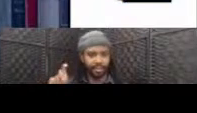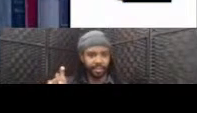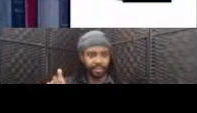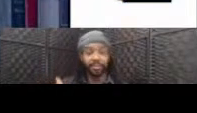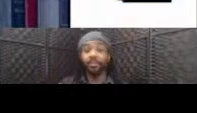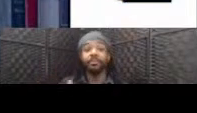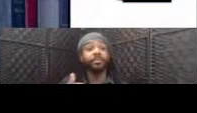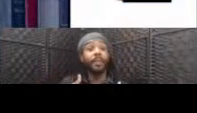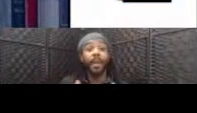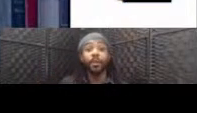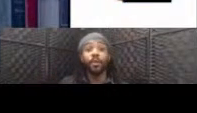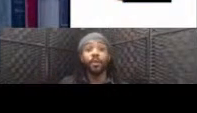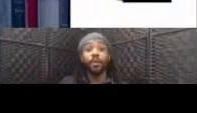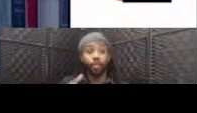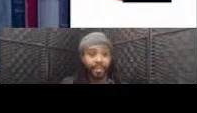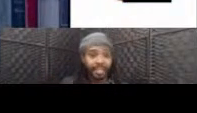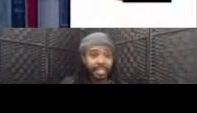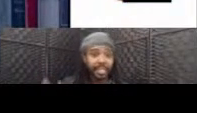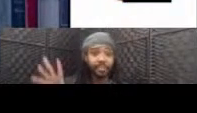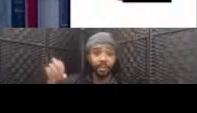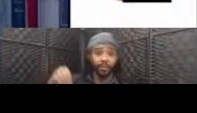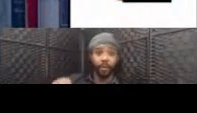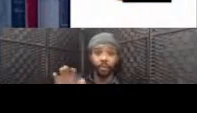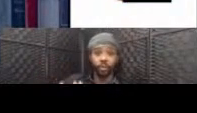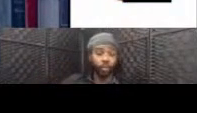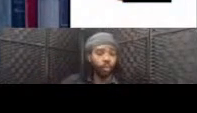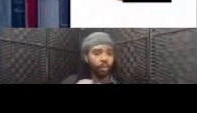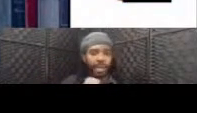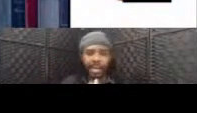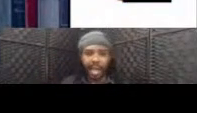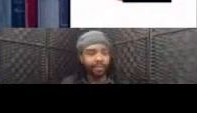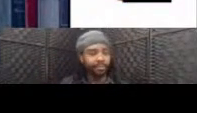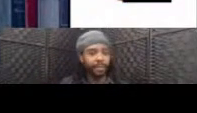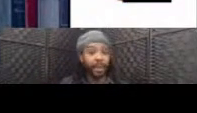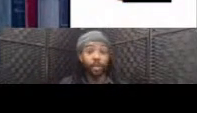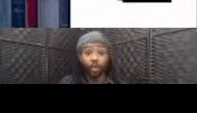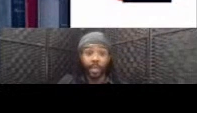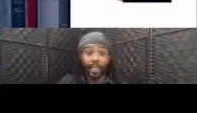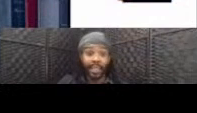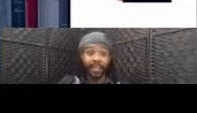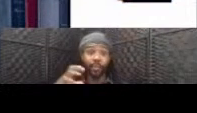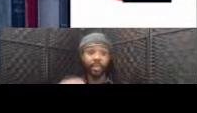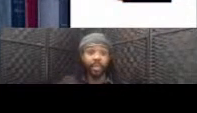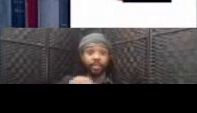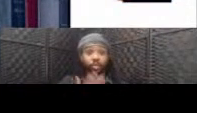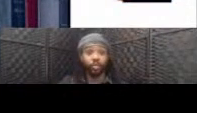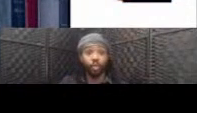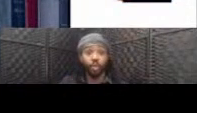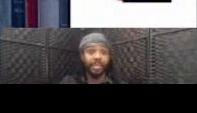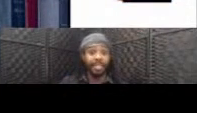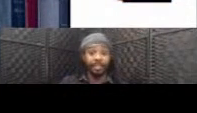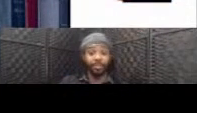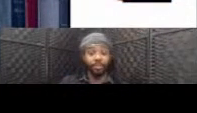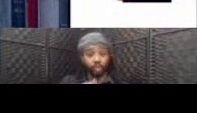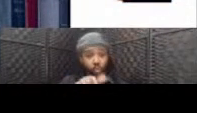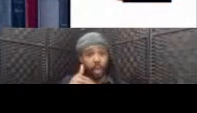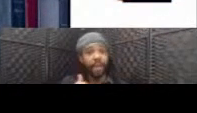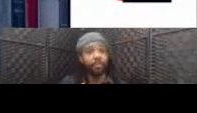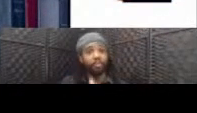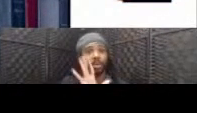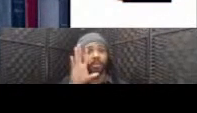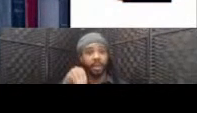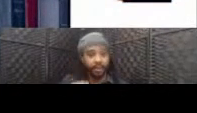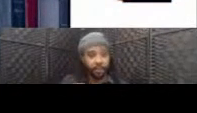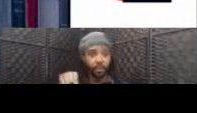have kids in a school district or not. If you live in a school district, you still have the right to be a part